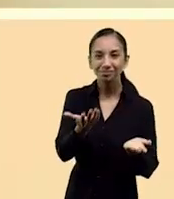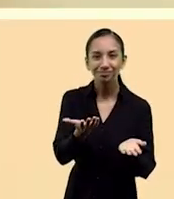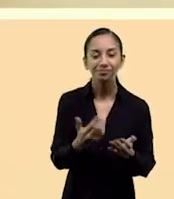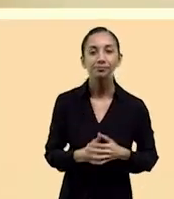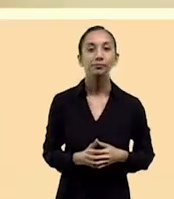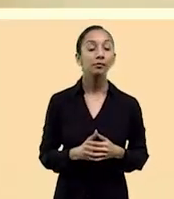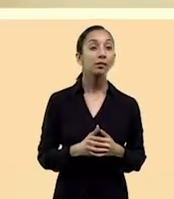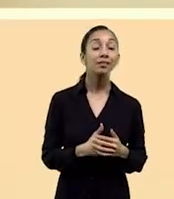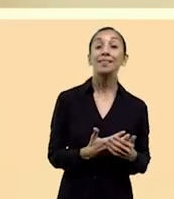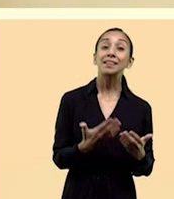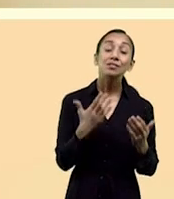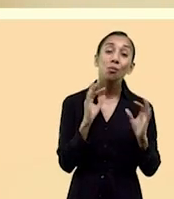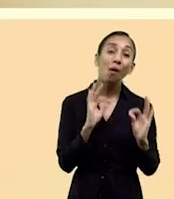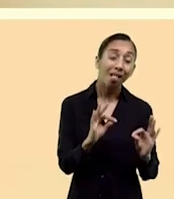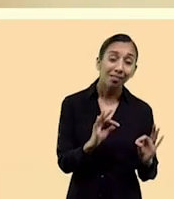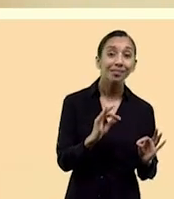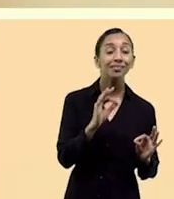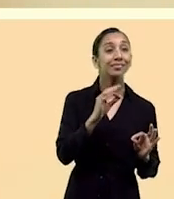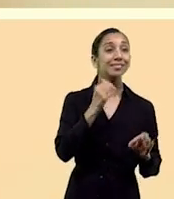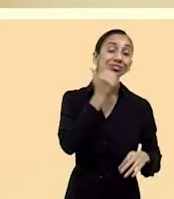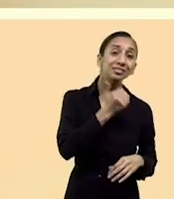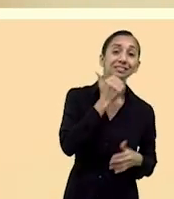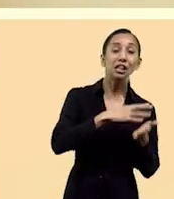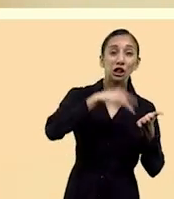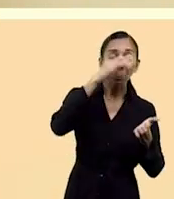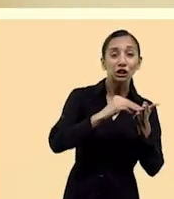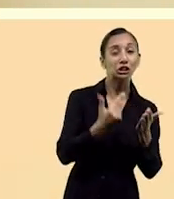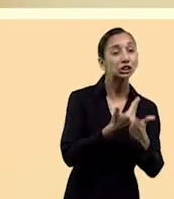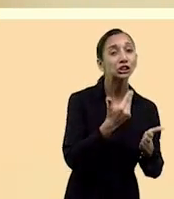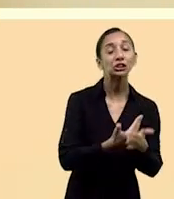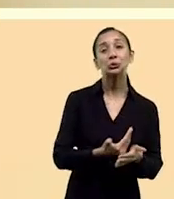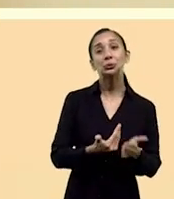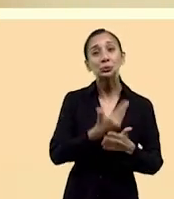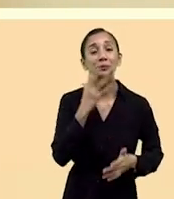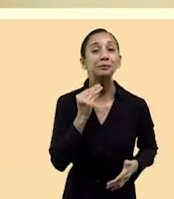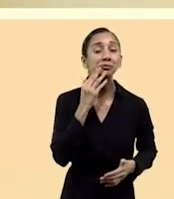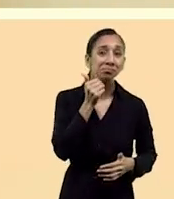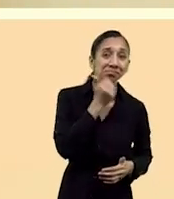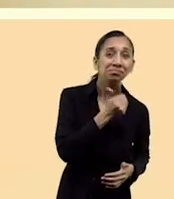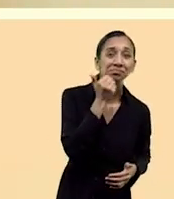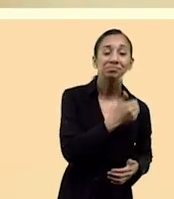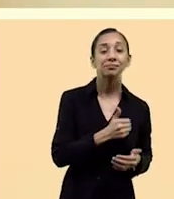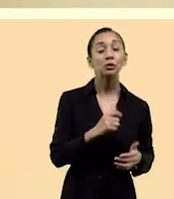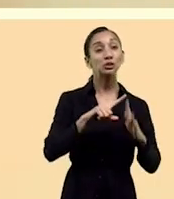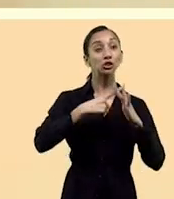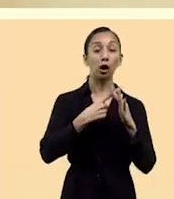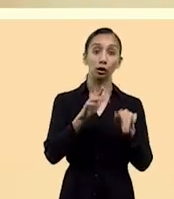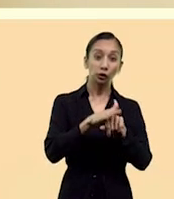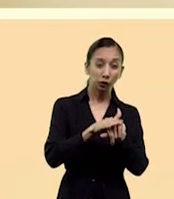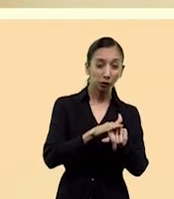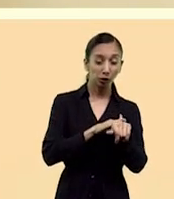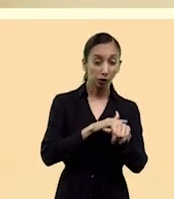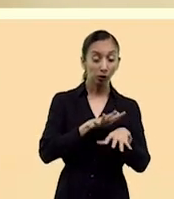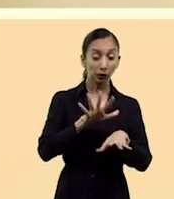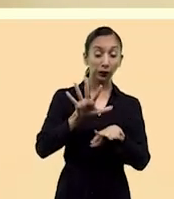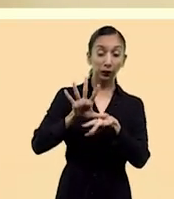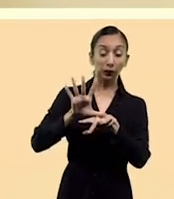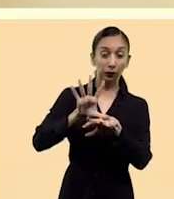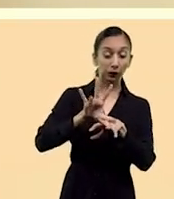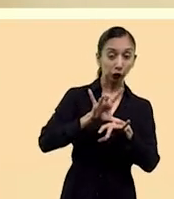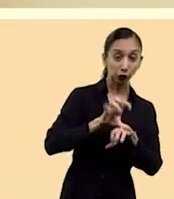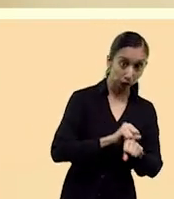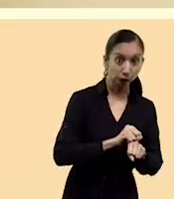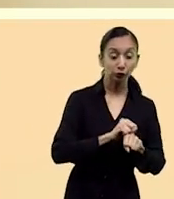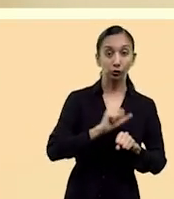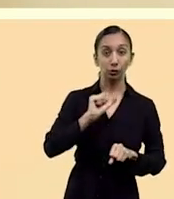each time it's a new thing that we learn. It's a new experience. We started off slow, just getting, used to the